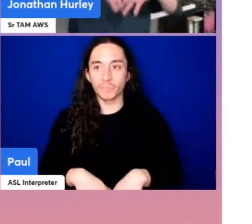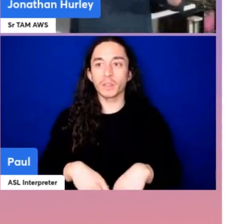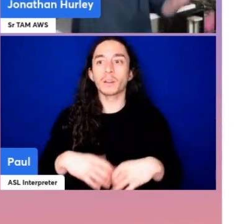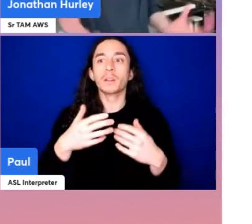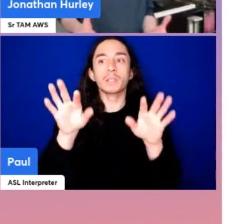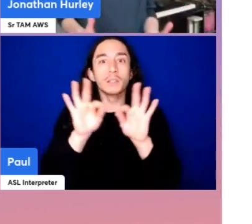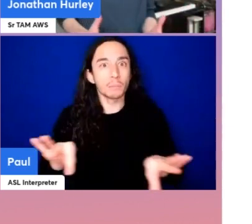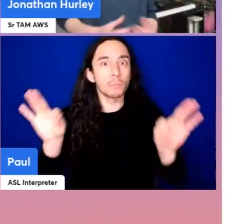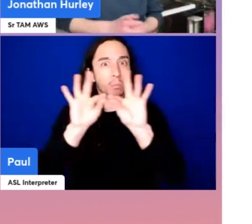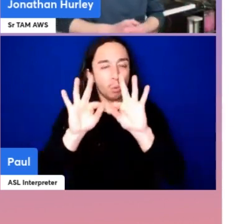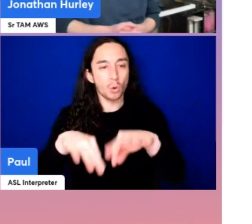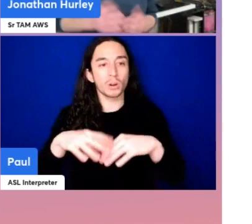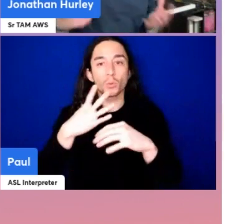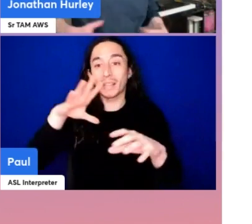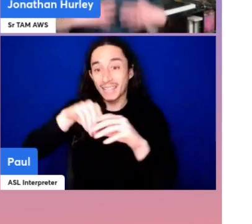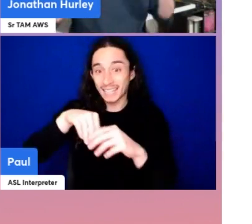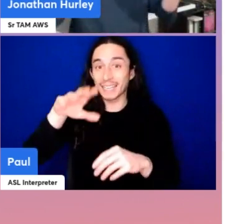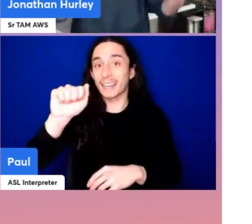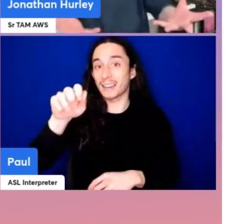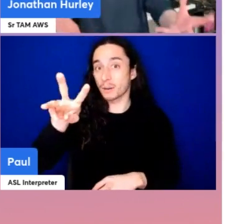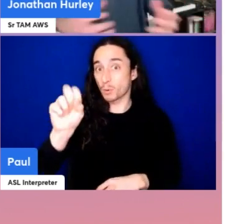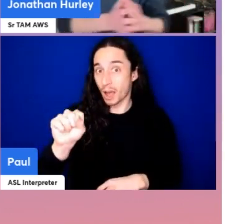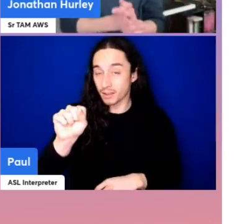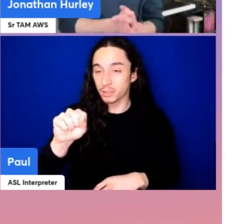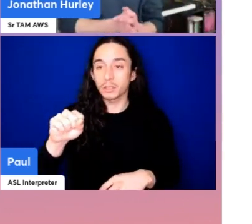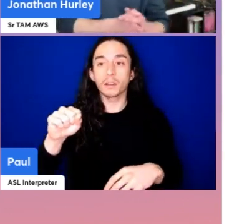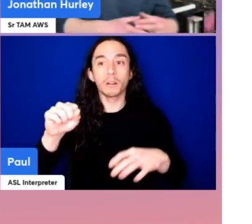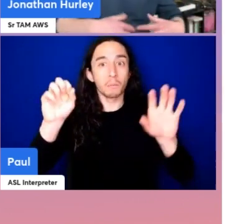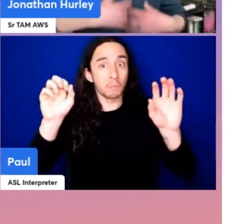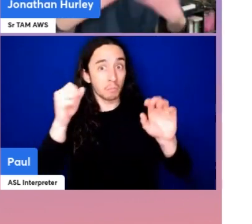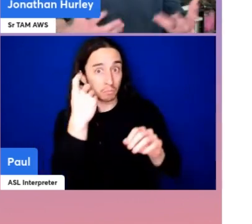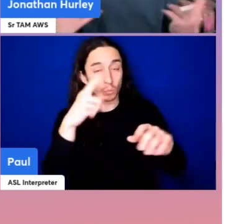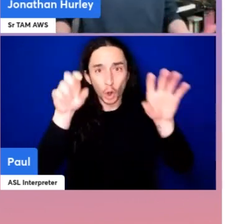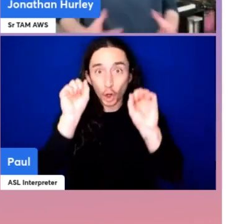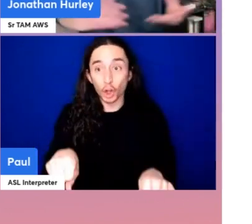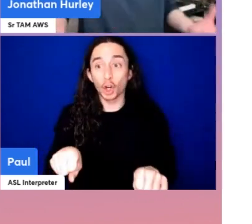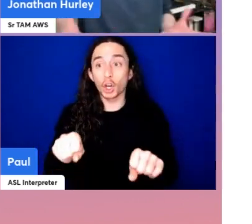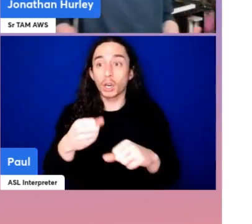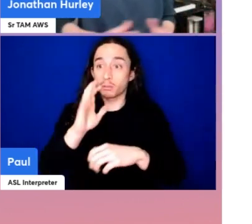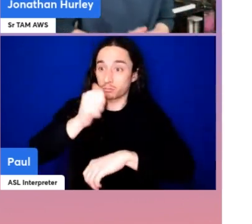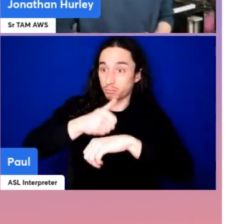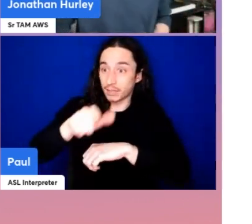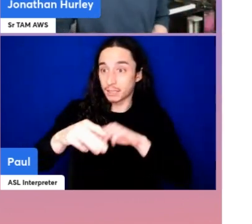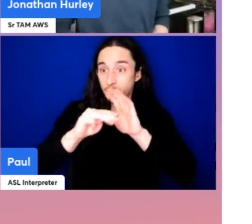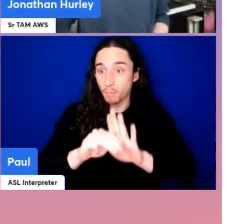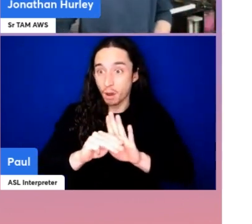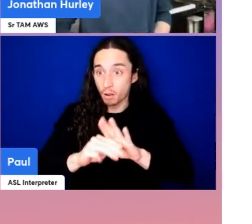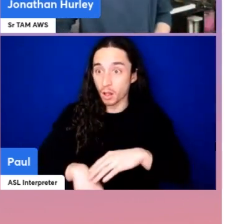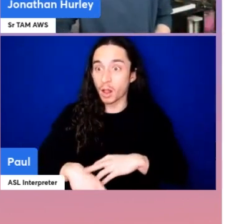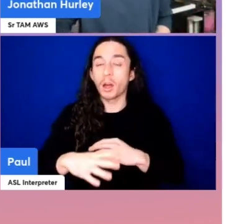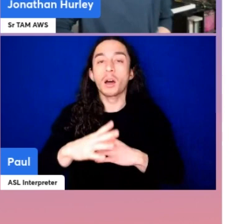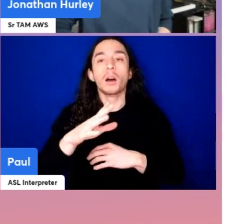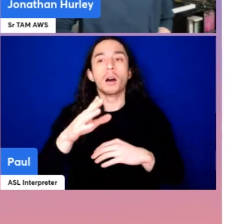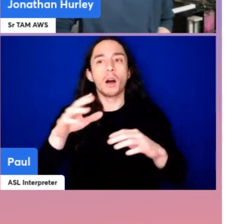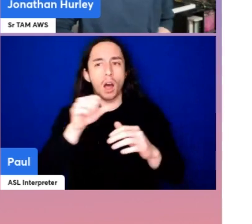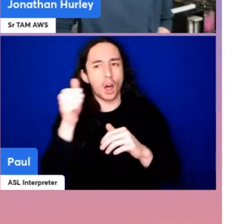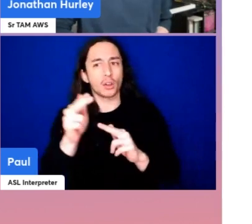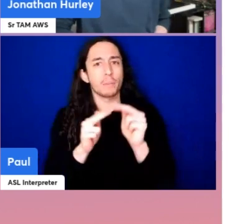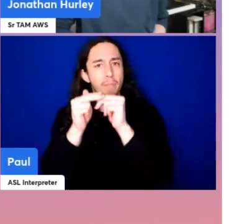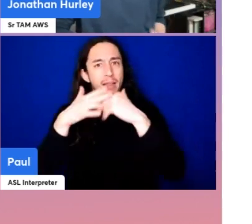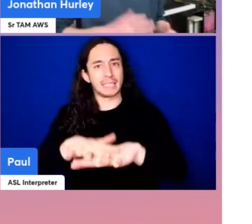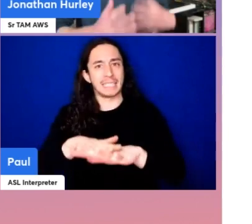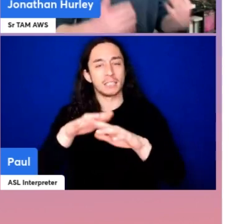that if you're doing this within AWS, although you could implement this model, there are other built-in solutions that may be a little bit